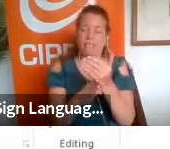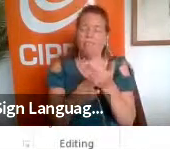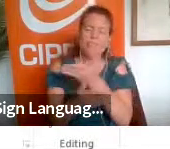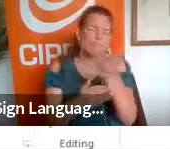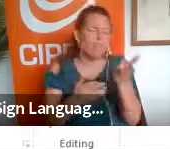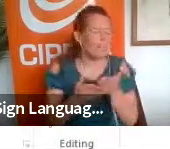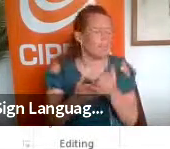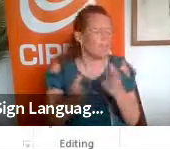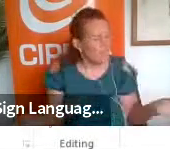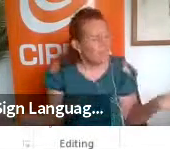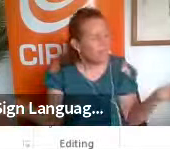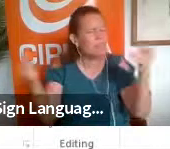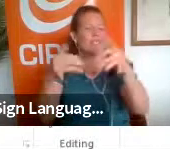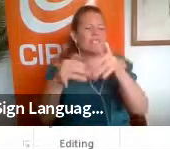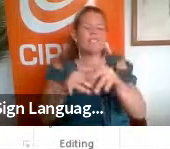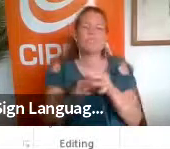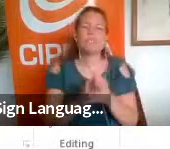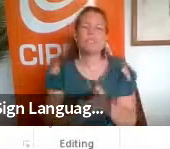on board.